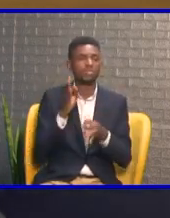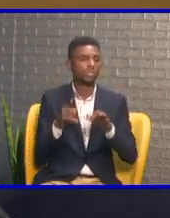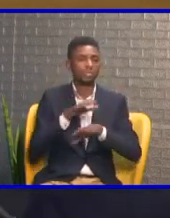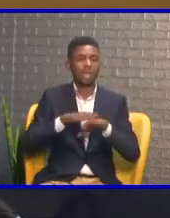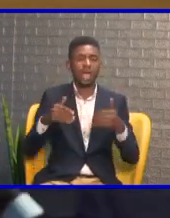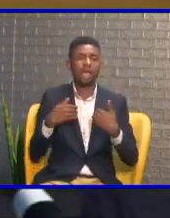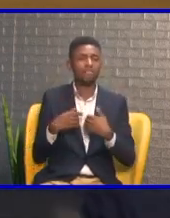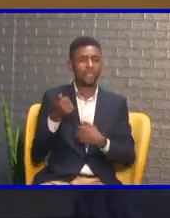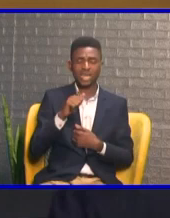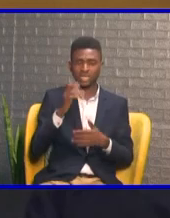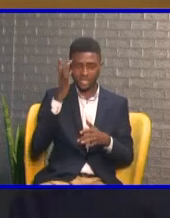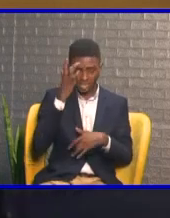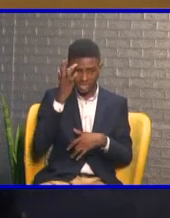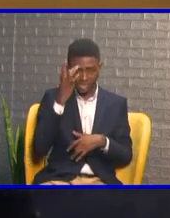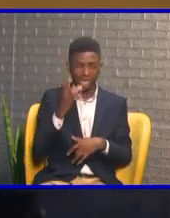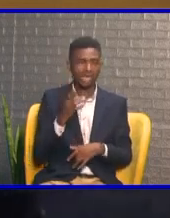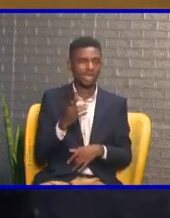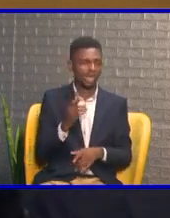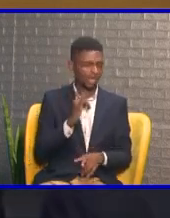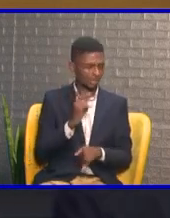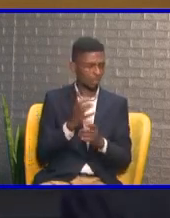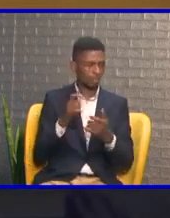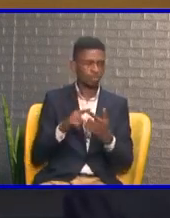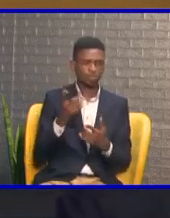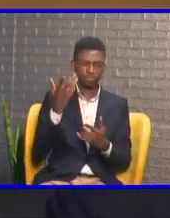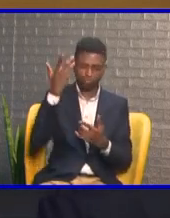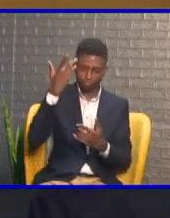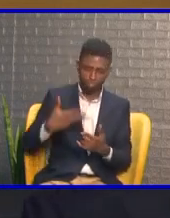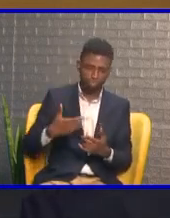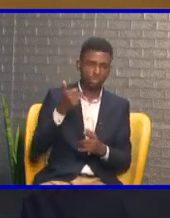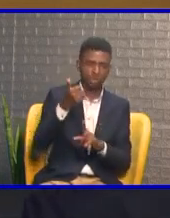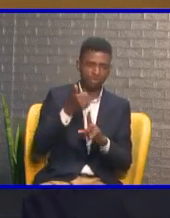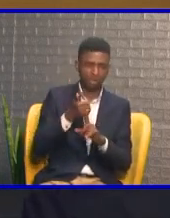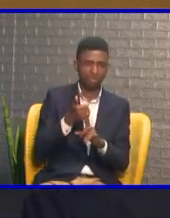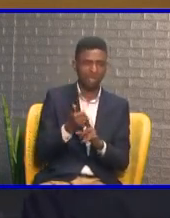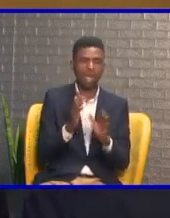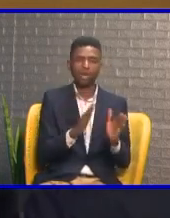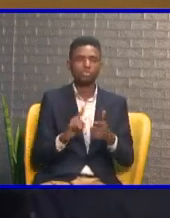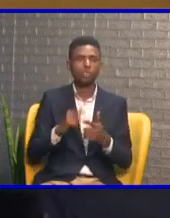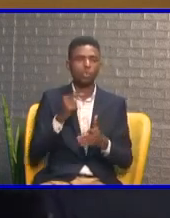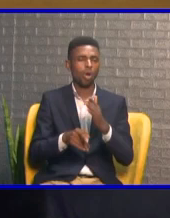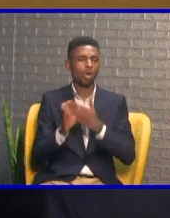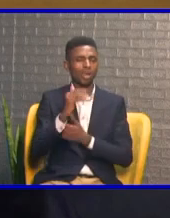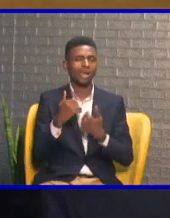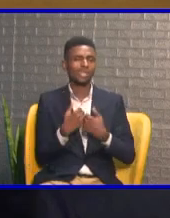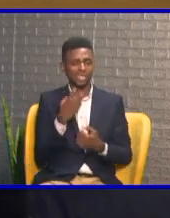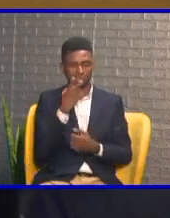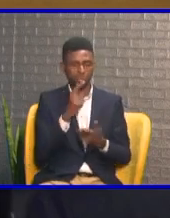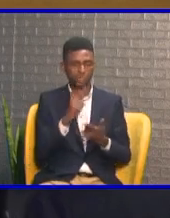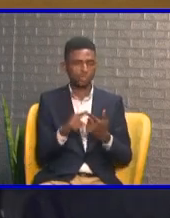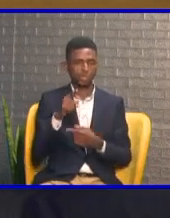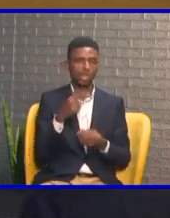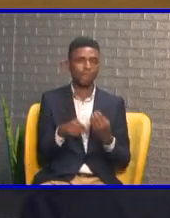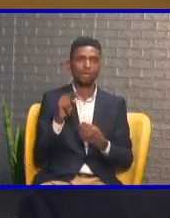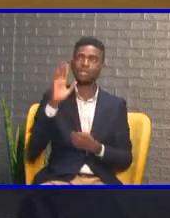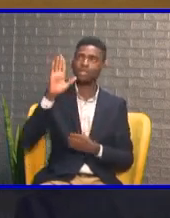form of sickness, I want you to imagine yourself according to what God has spoken to you concerning his plan for